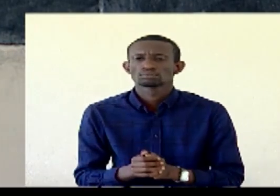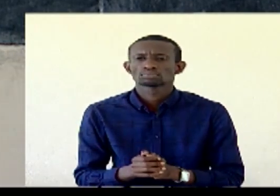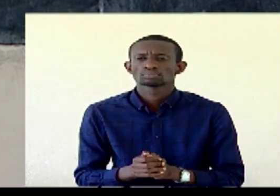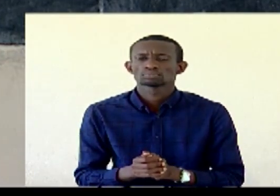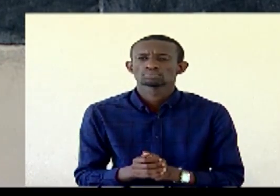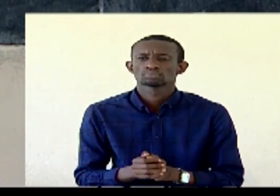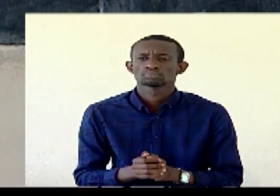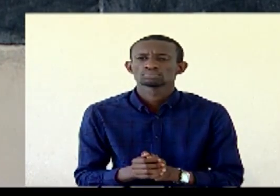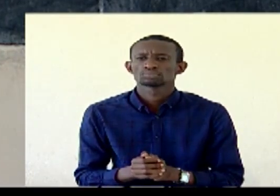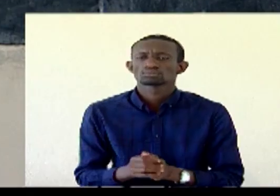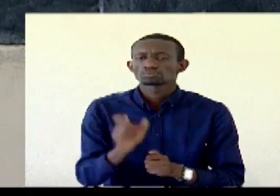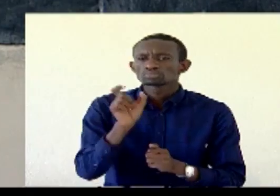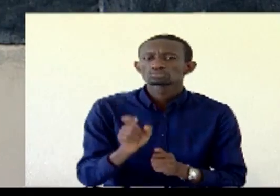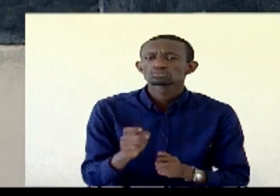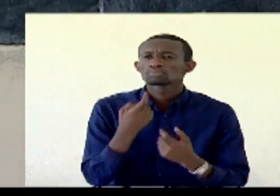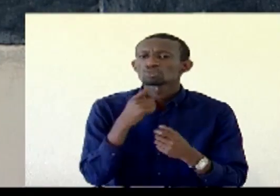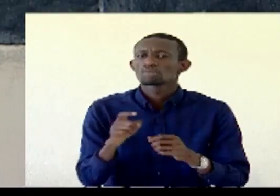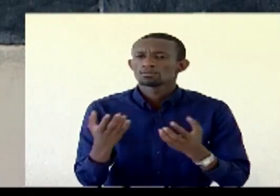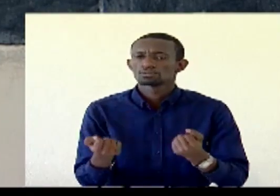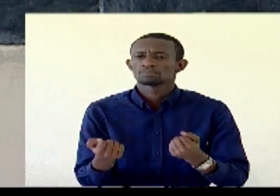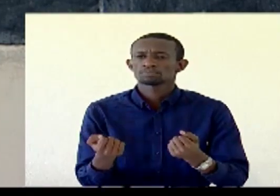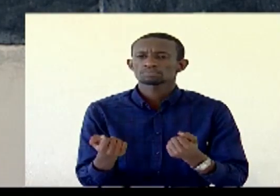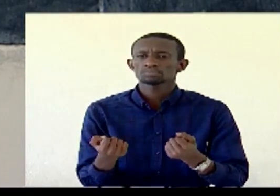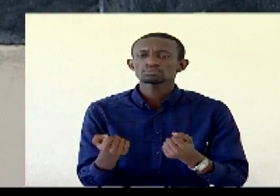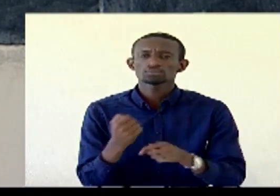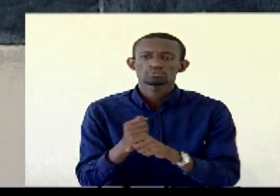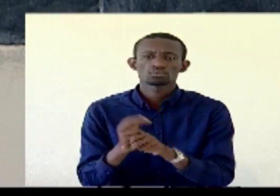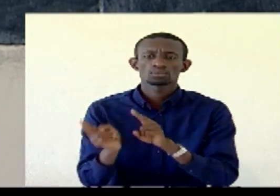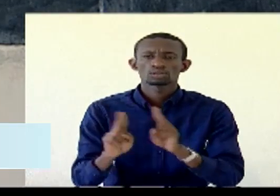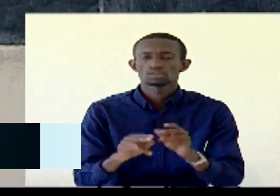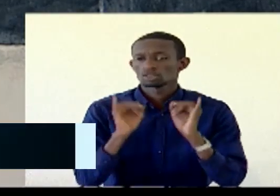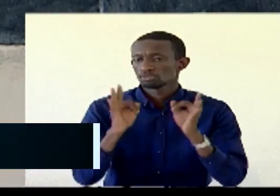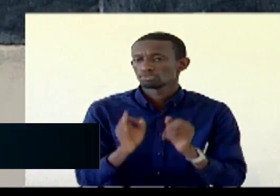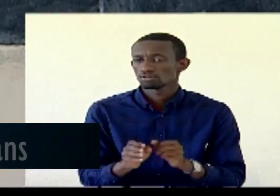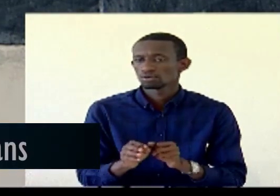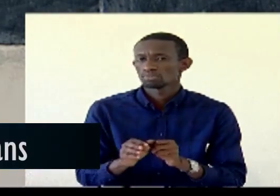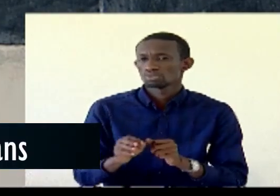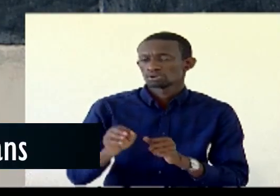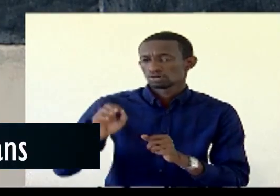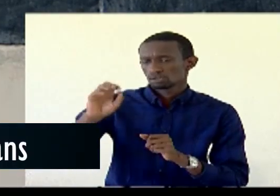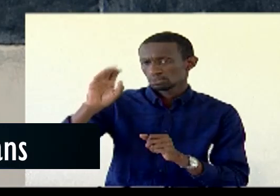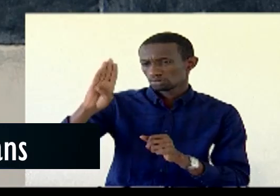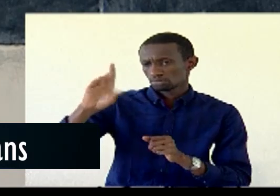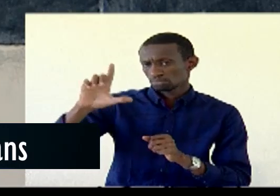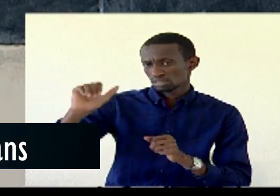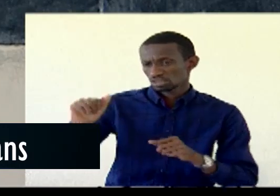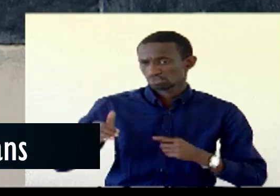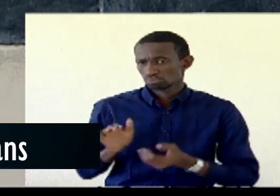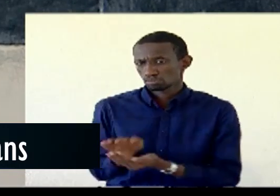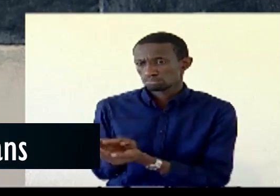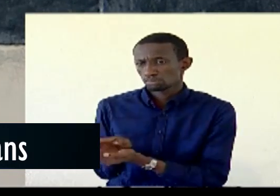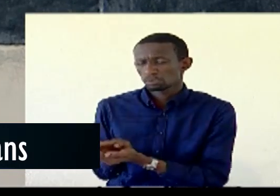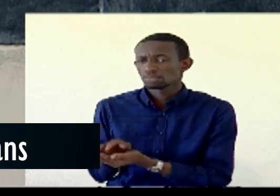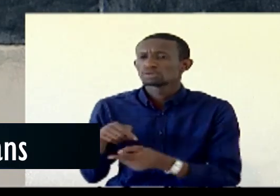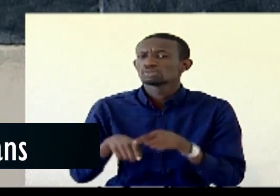feel. We normally do it when the urinary bladder stores urine for some time. So these